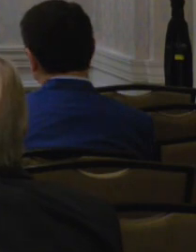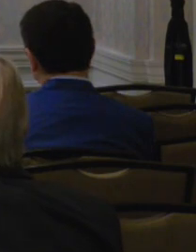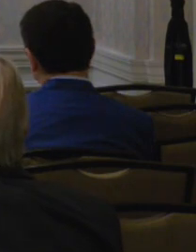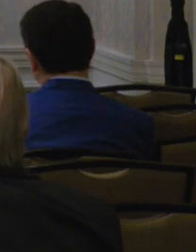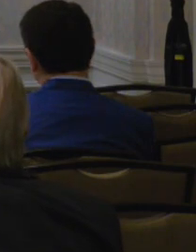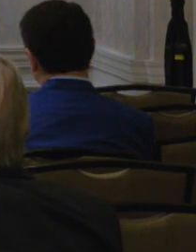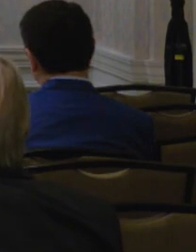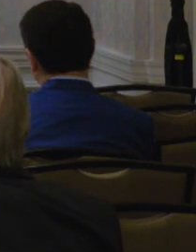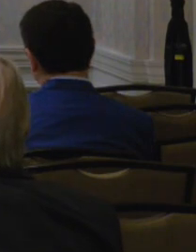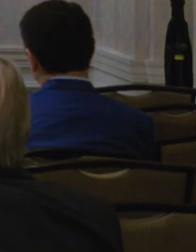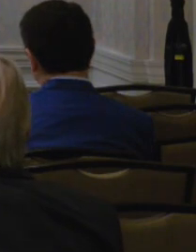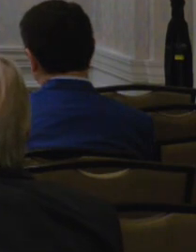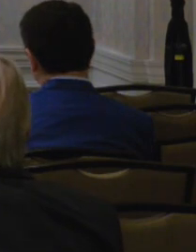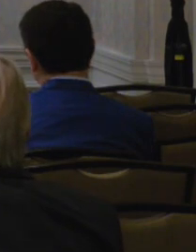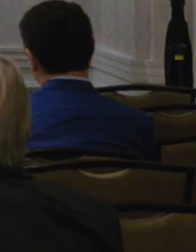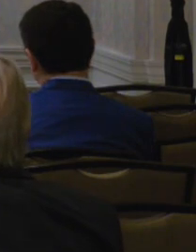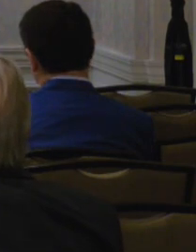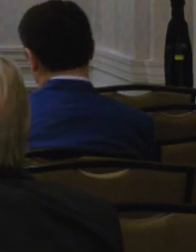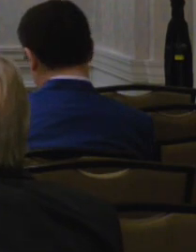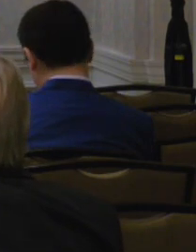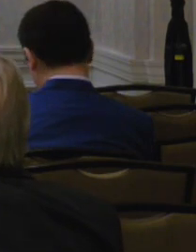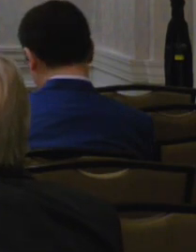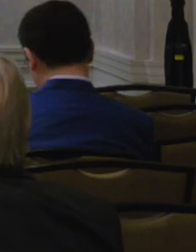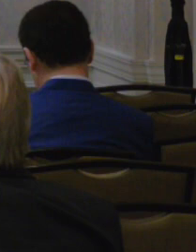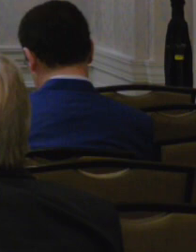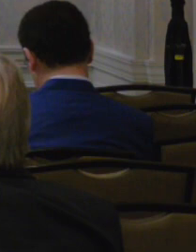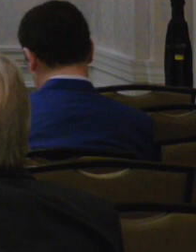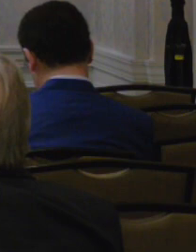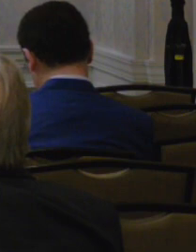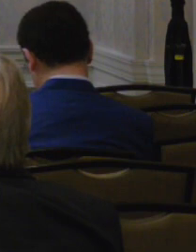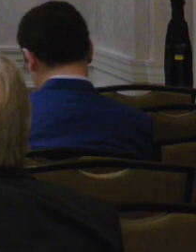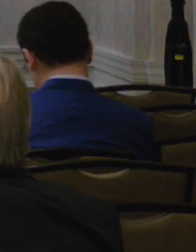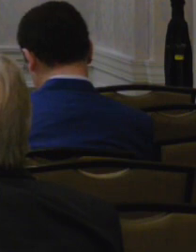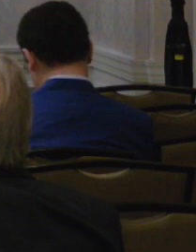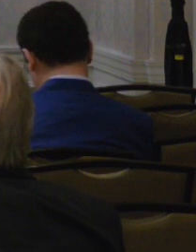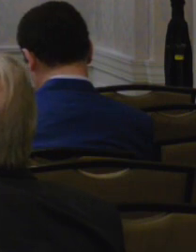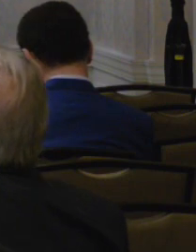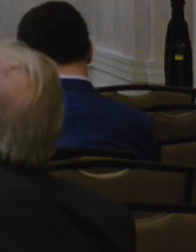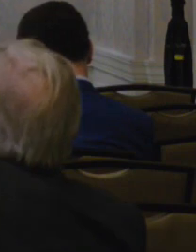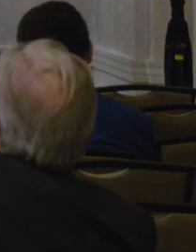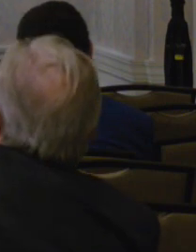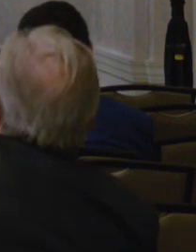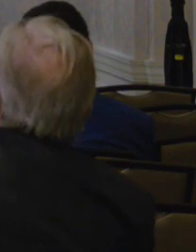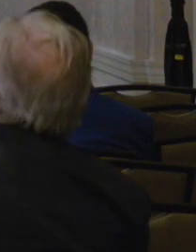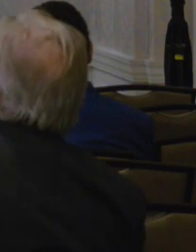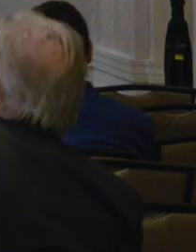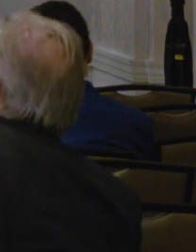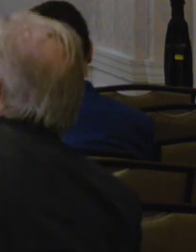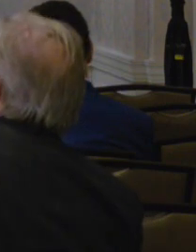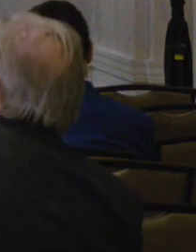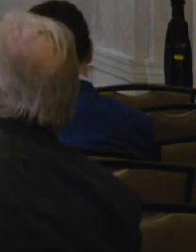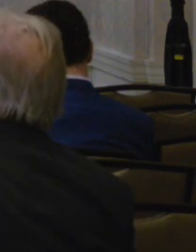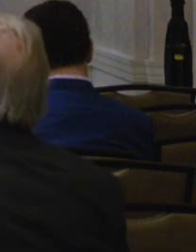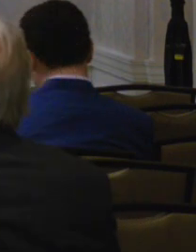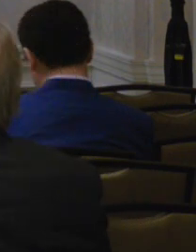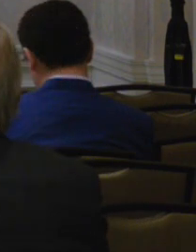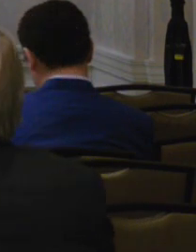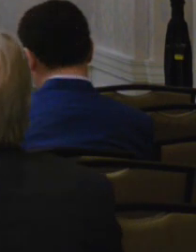is a community of non-state actors working in education, of which VVOB, our host and organizer, is a member